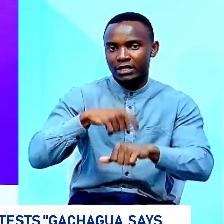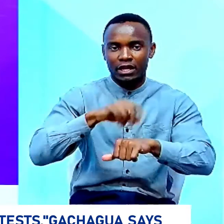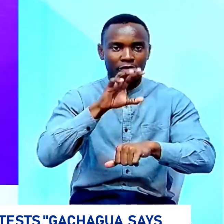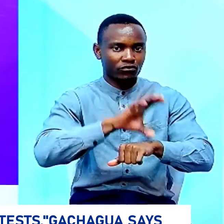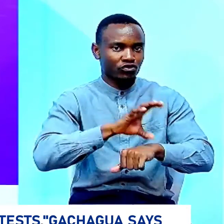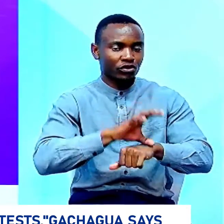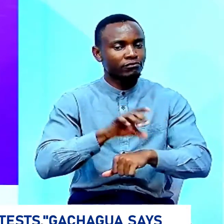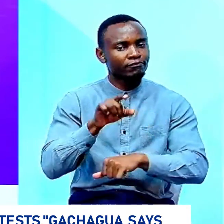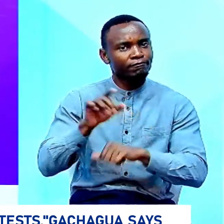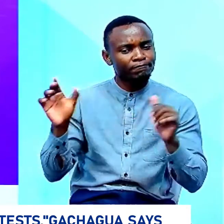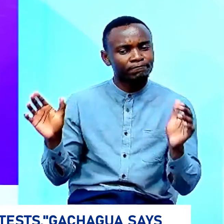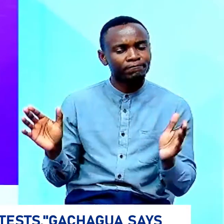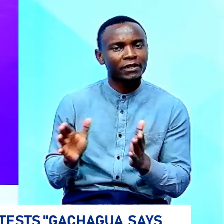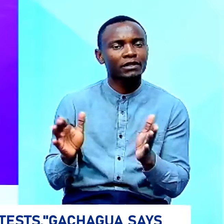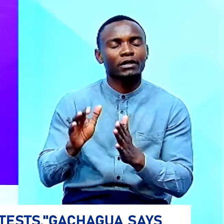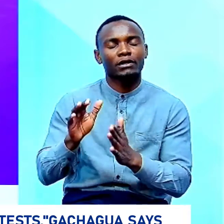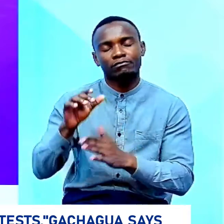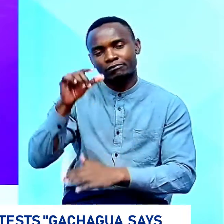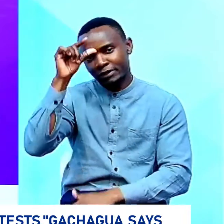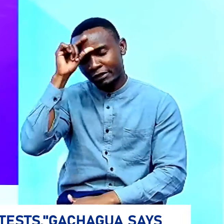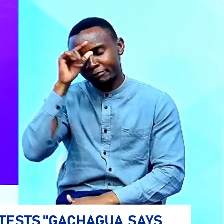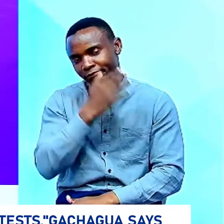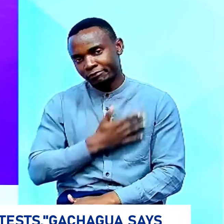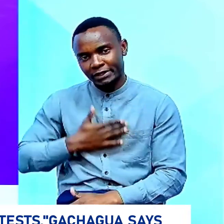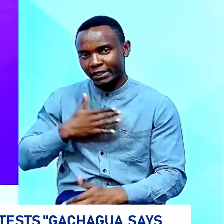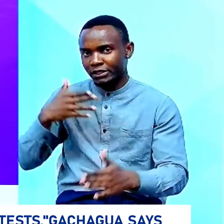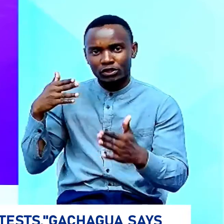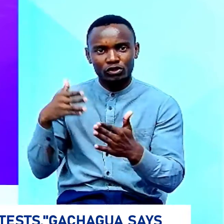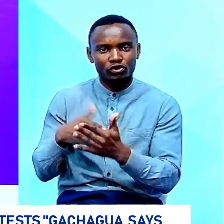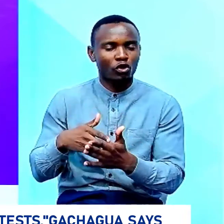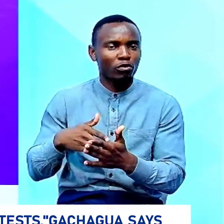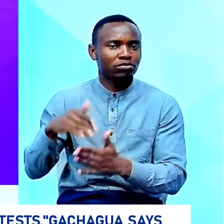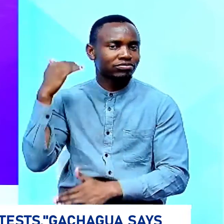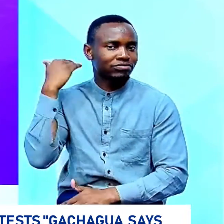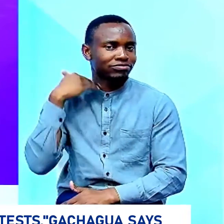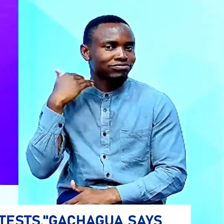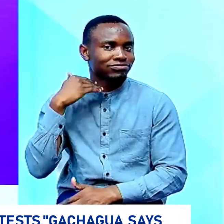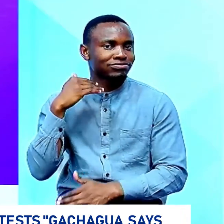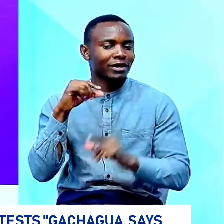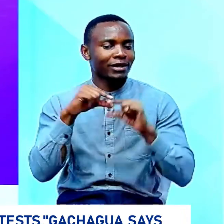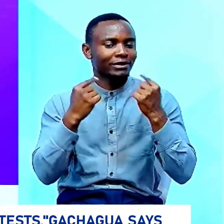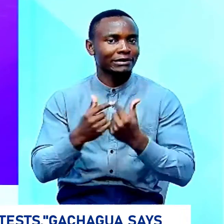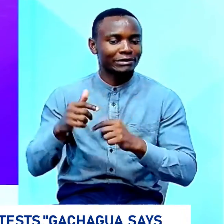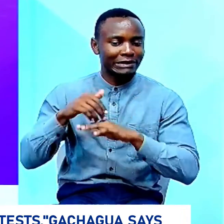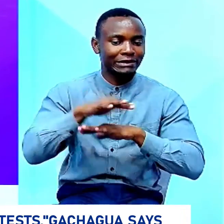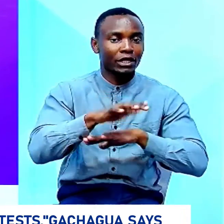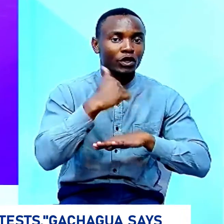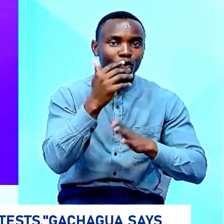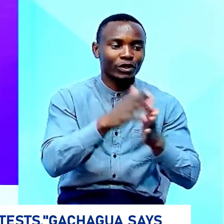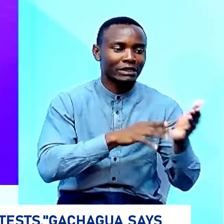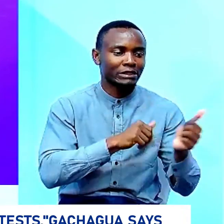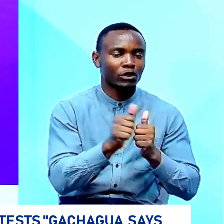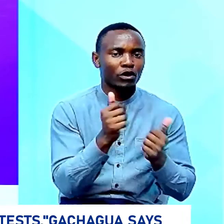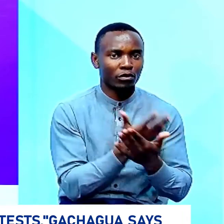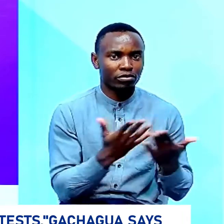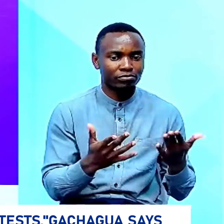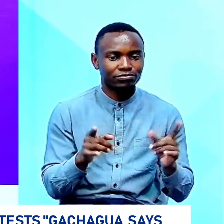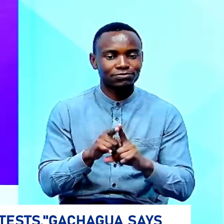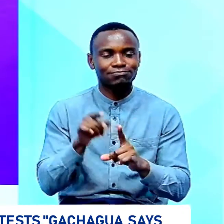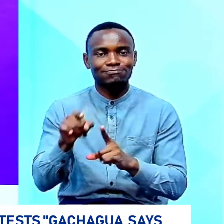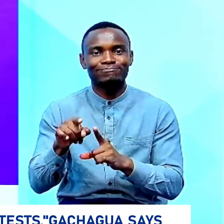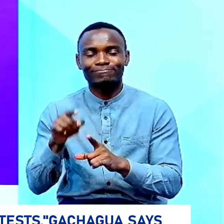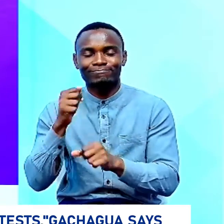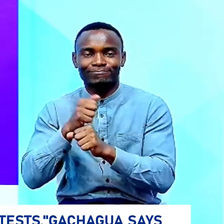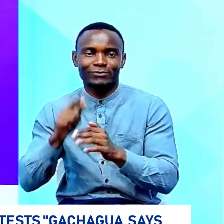to stop deploying goons that do away with people's properties, tainting the names of